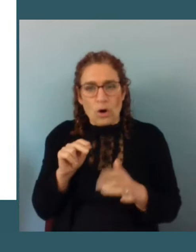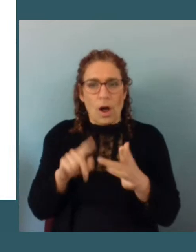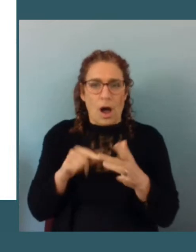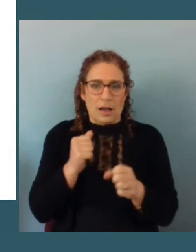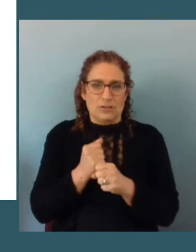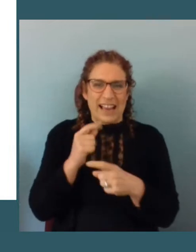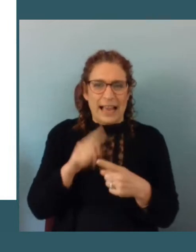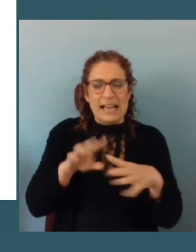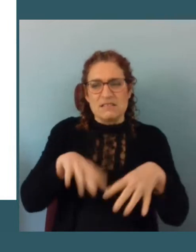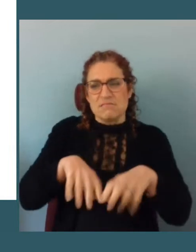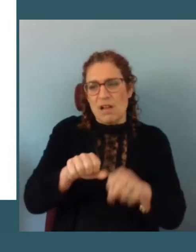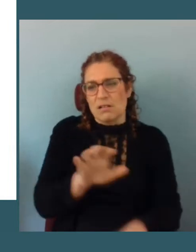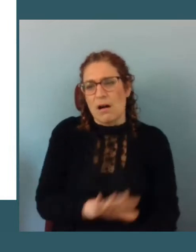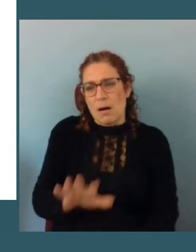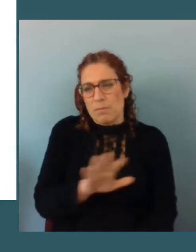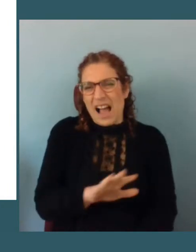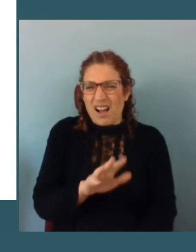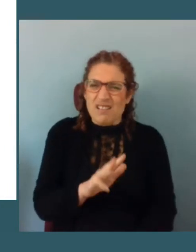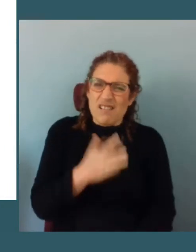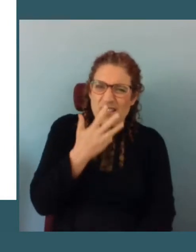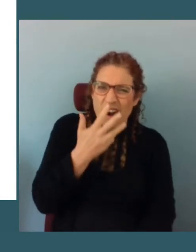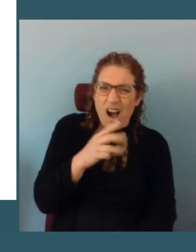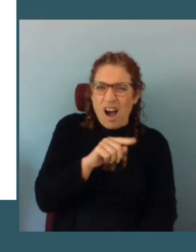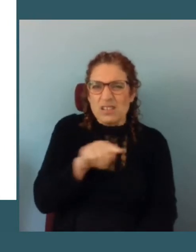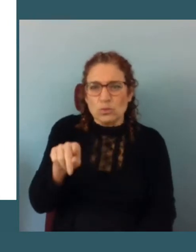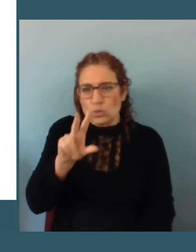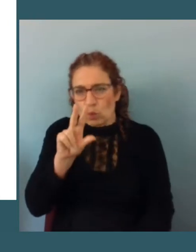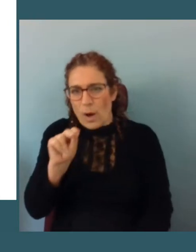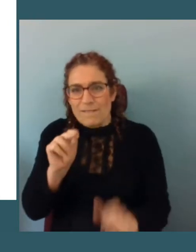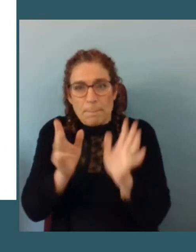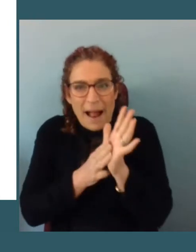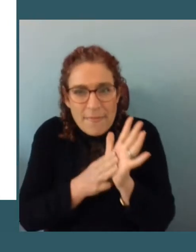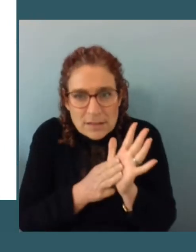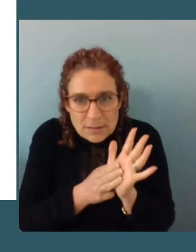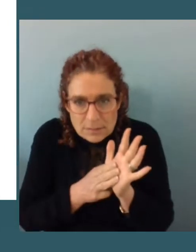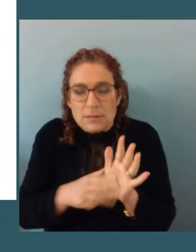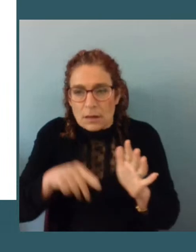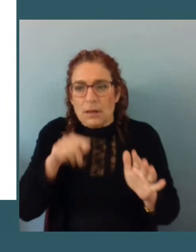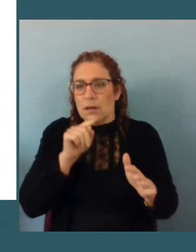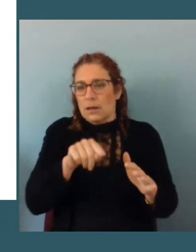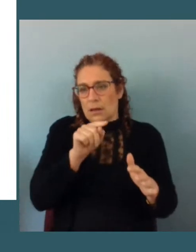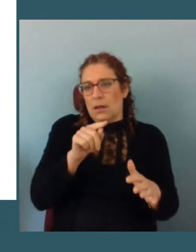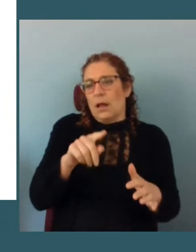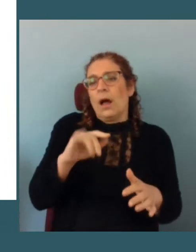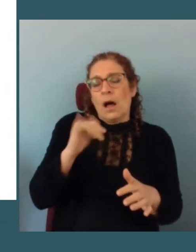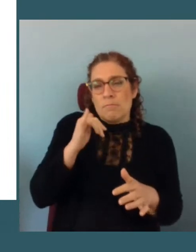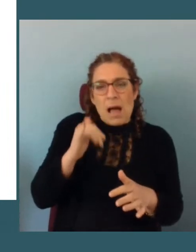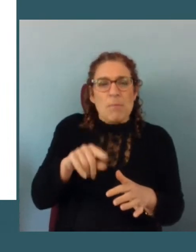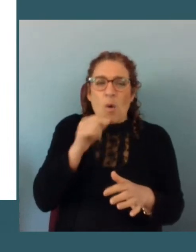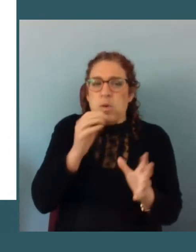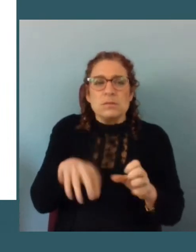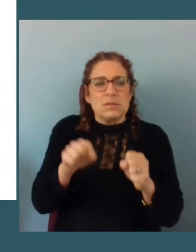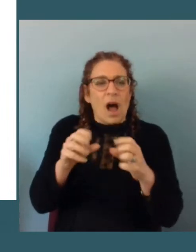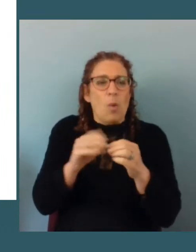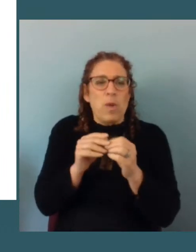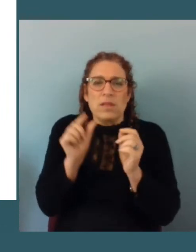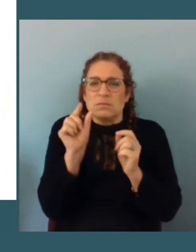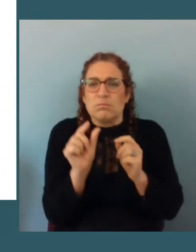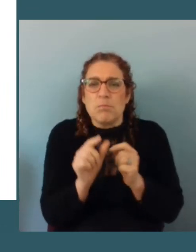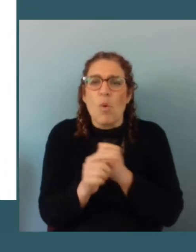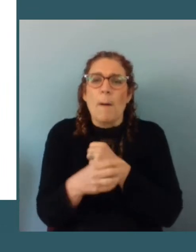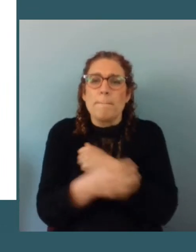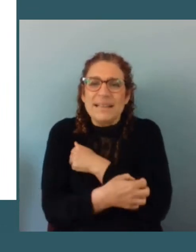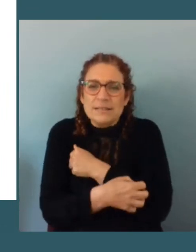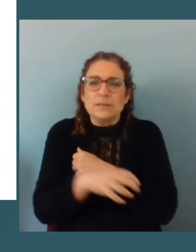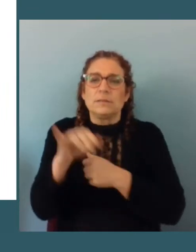introduce slowly into the diet baked foods in a wheat matrix first, such as a biscuit or cake, and then build to cooked